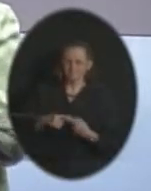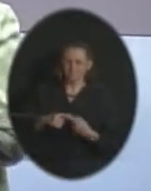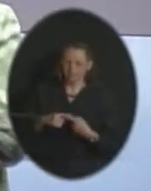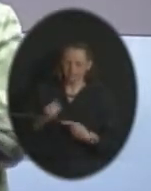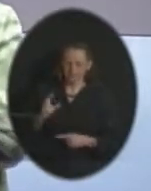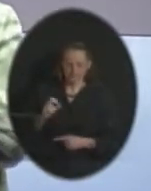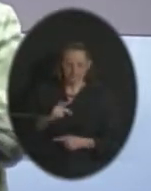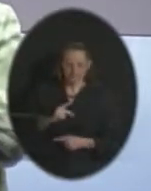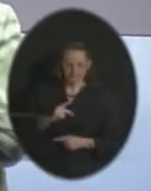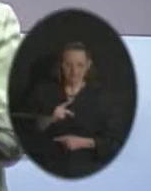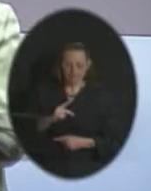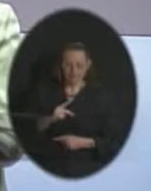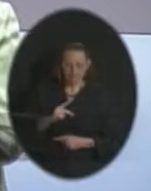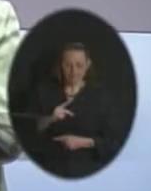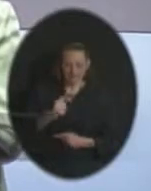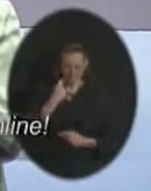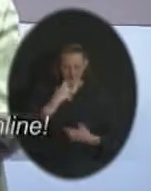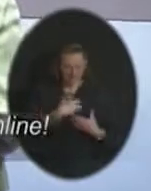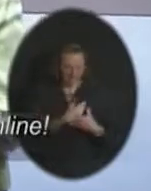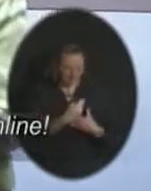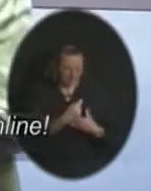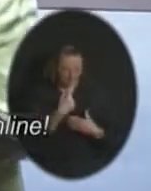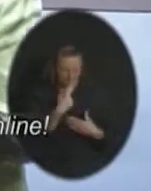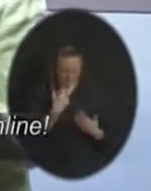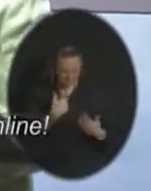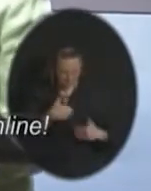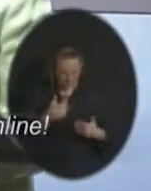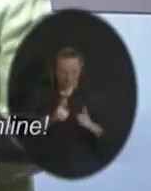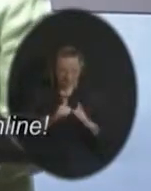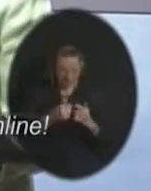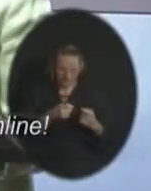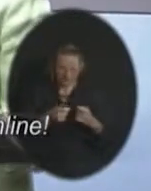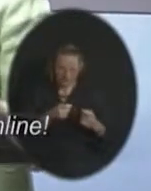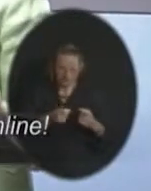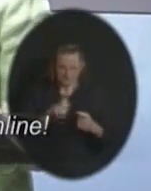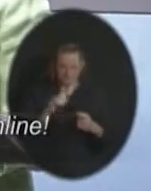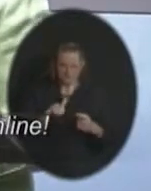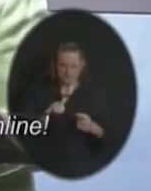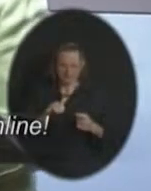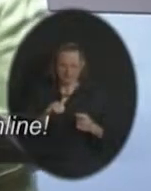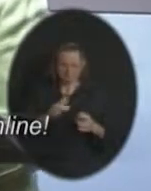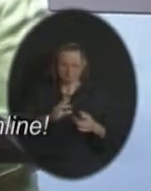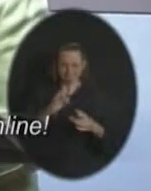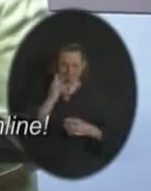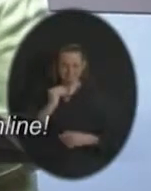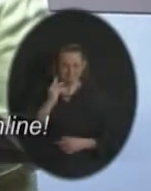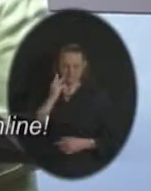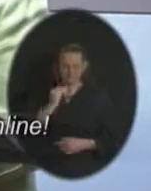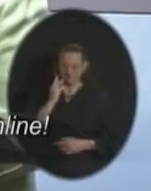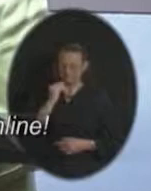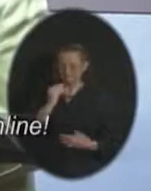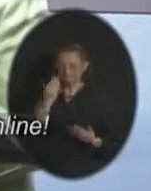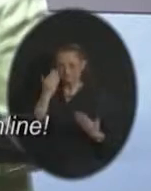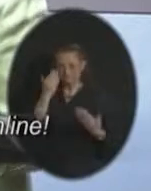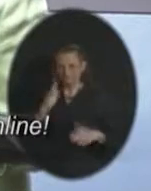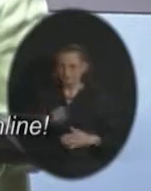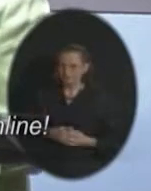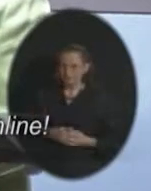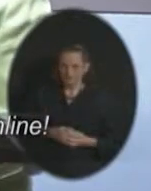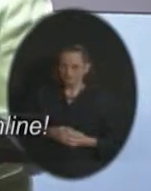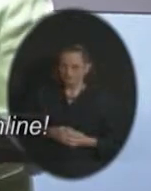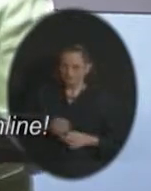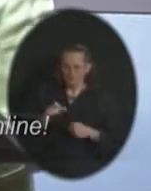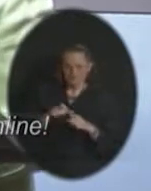someone outside, I said, I don't know how you begin to describe this experience. And I assume that the rest of the board members will kind of feel the same way when and if